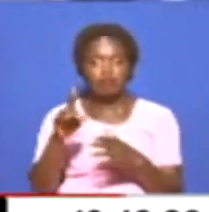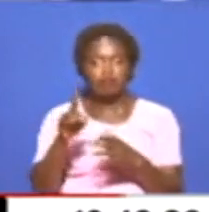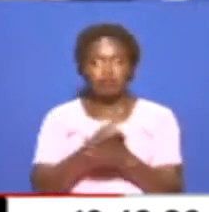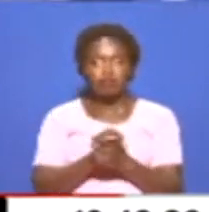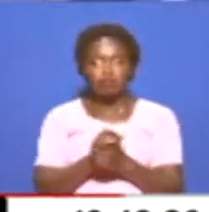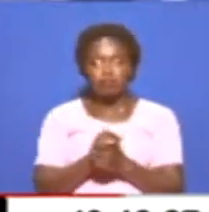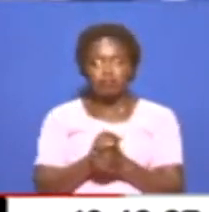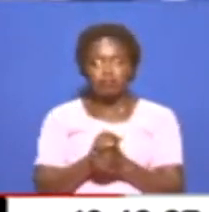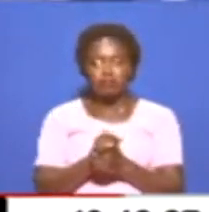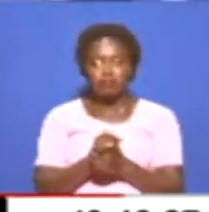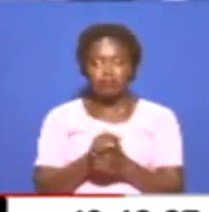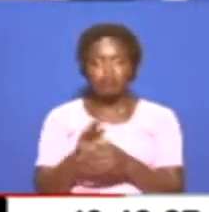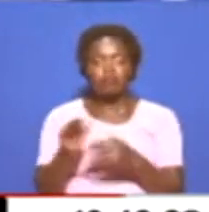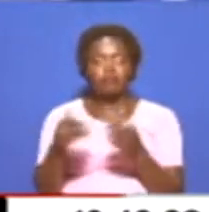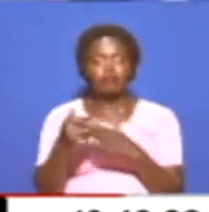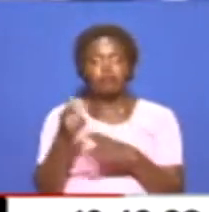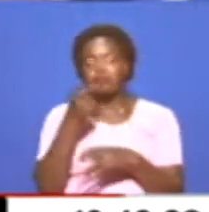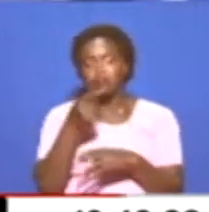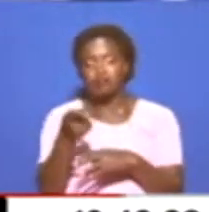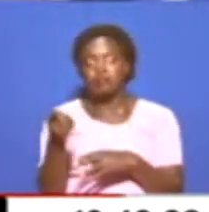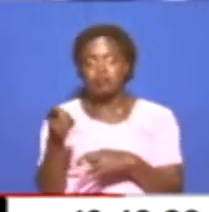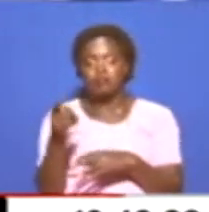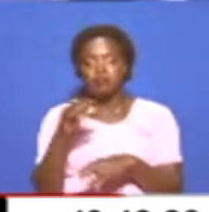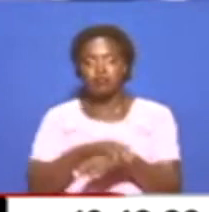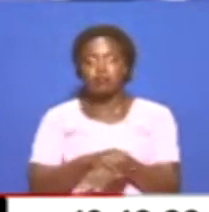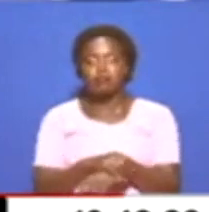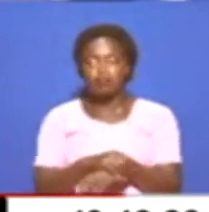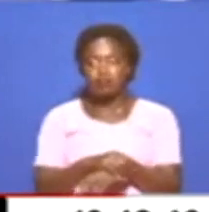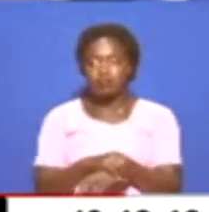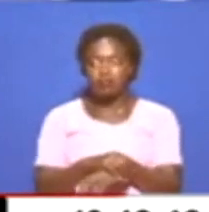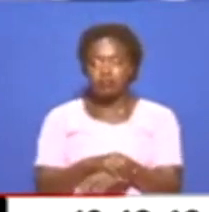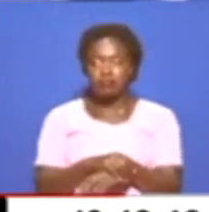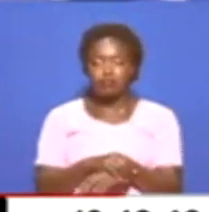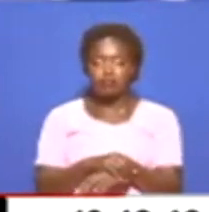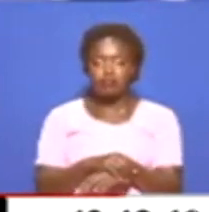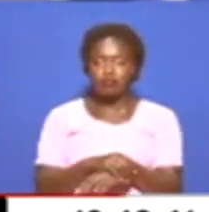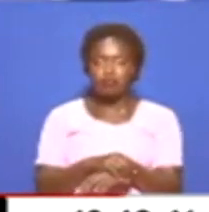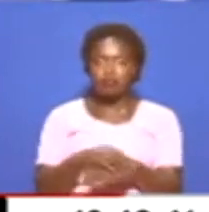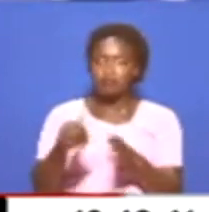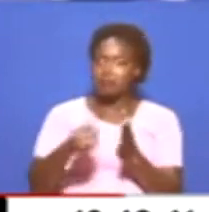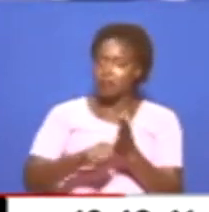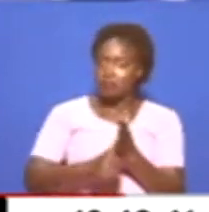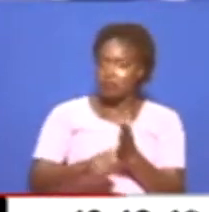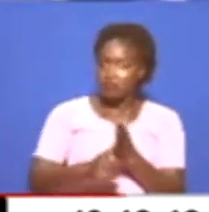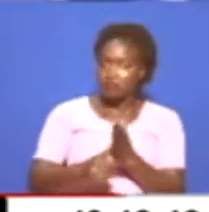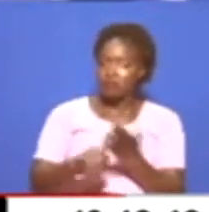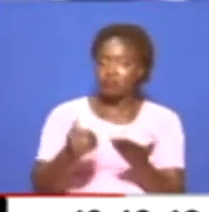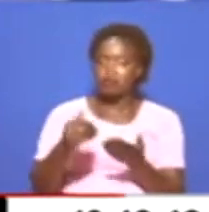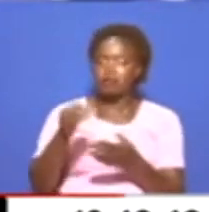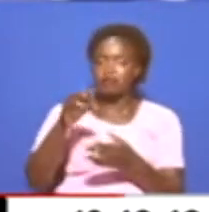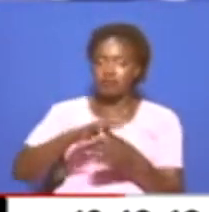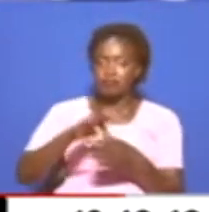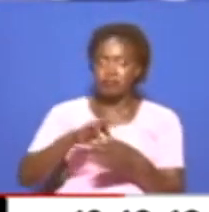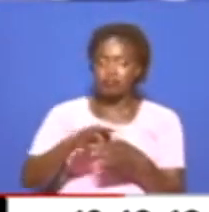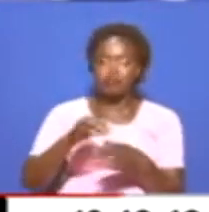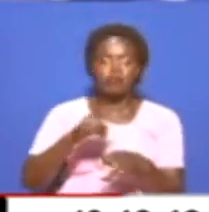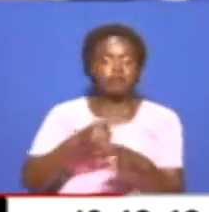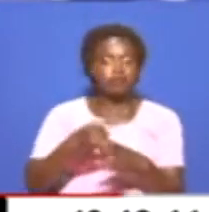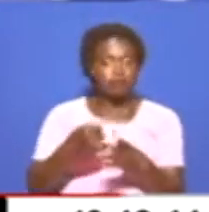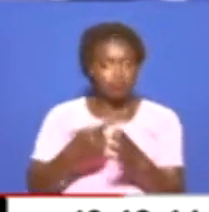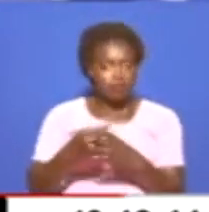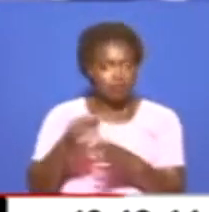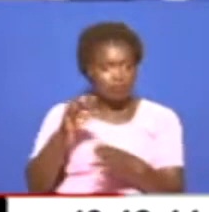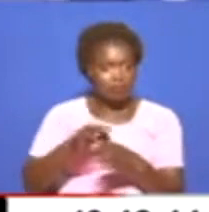have reached this range to get maybe a national identity card and then get voting card and then vote during elections.